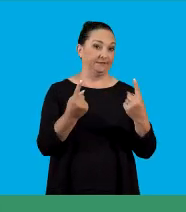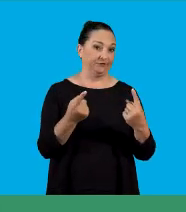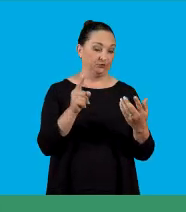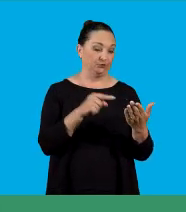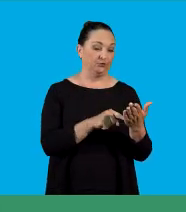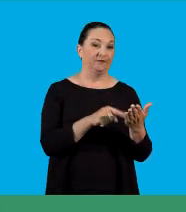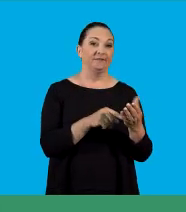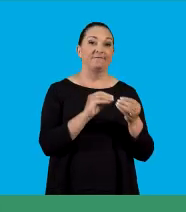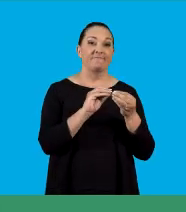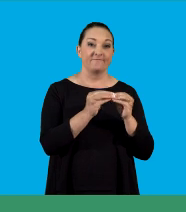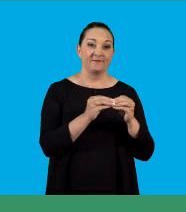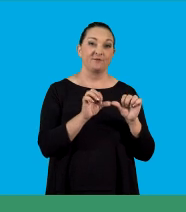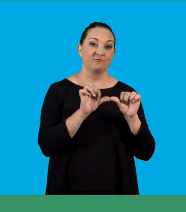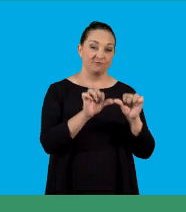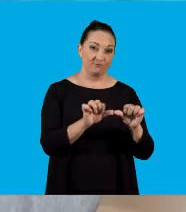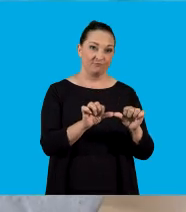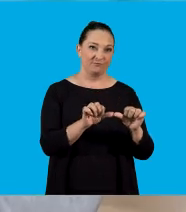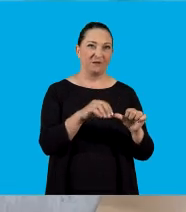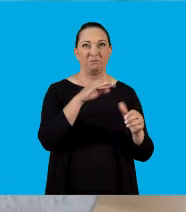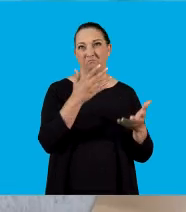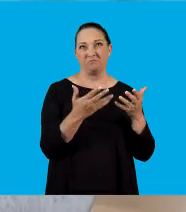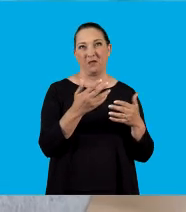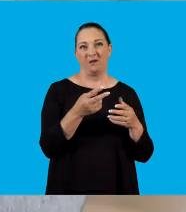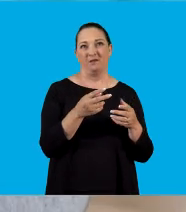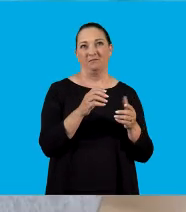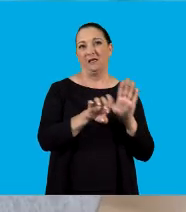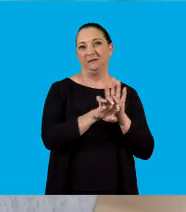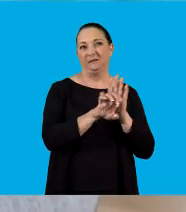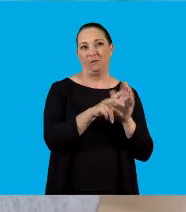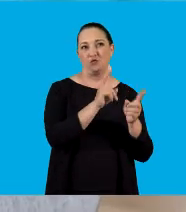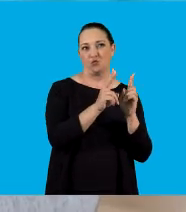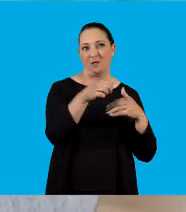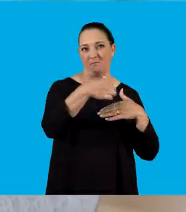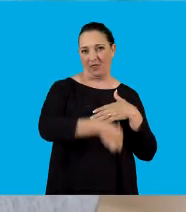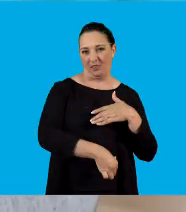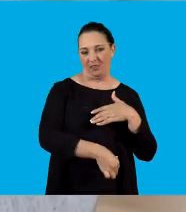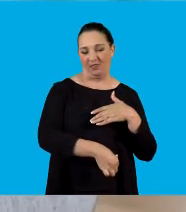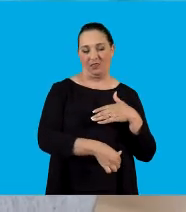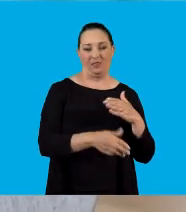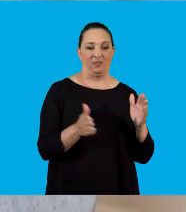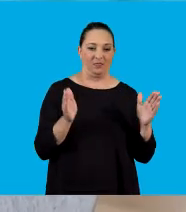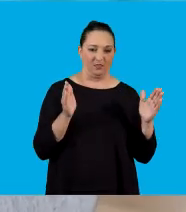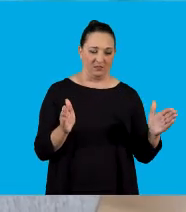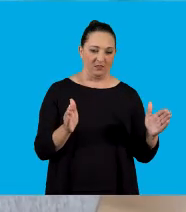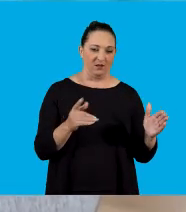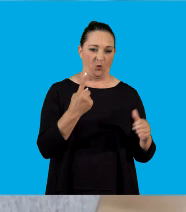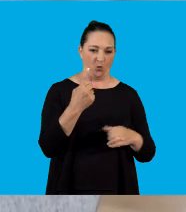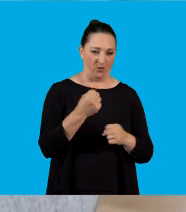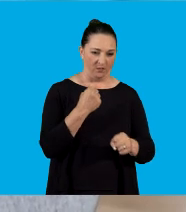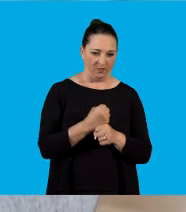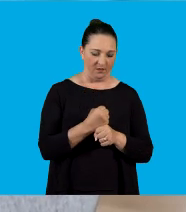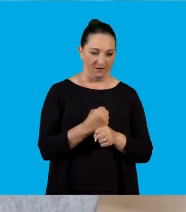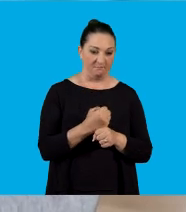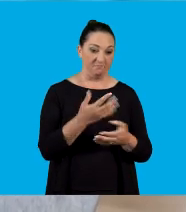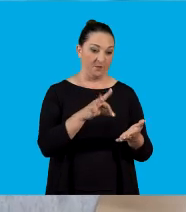are employed, and then for, let's say, a duration of 12 months, and then after the 12 months, maybe the contract can